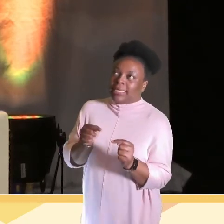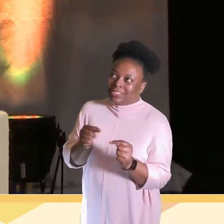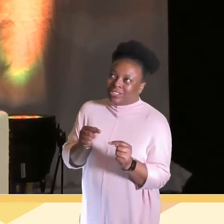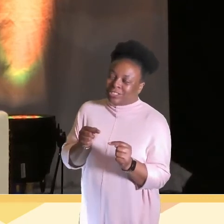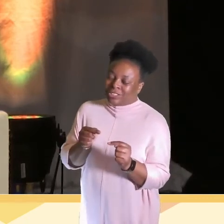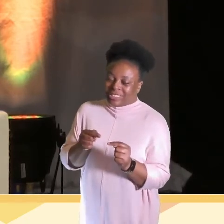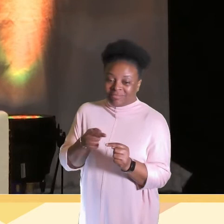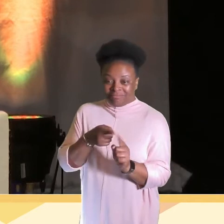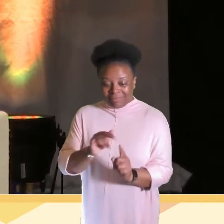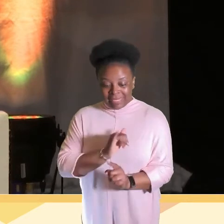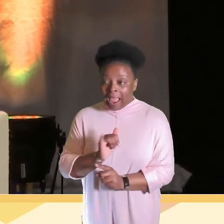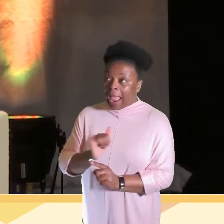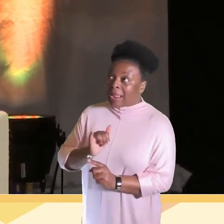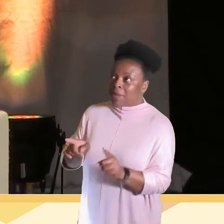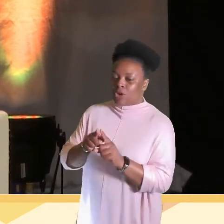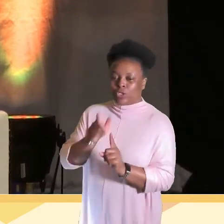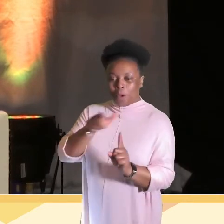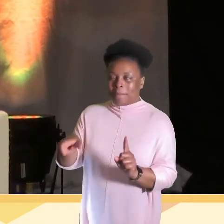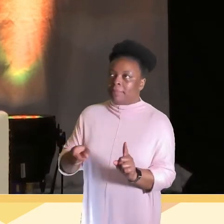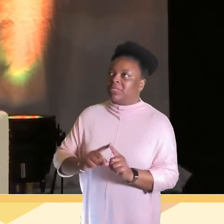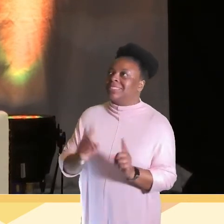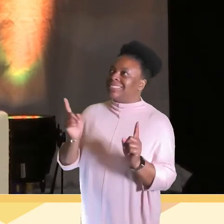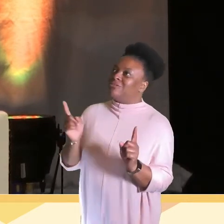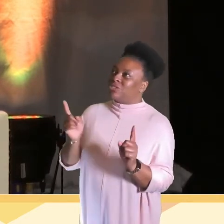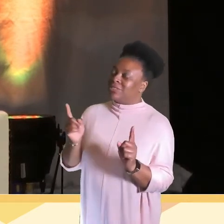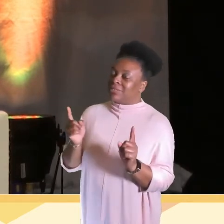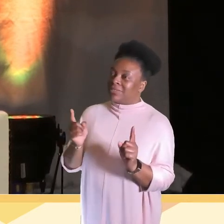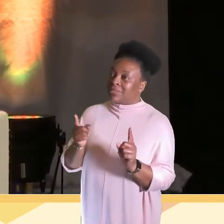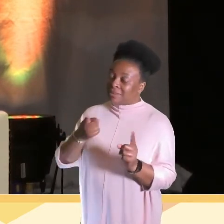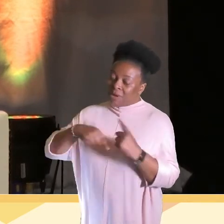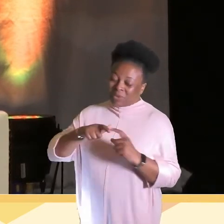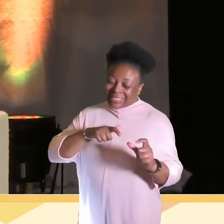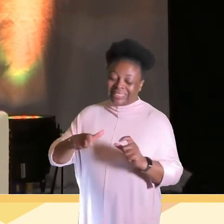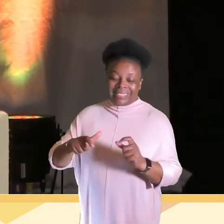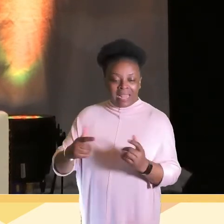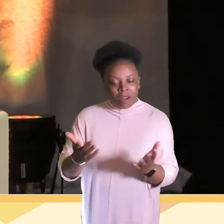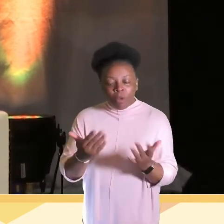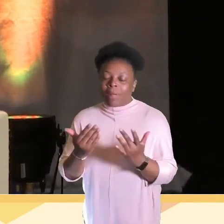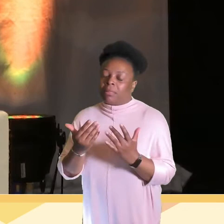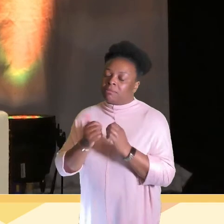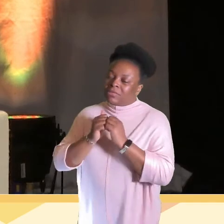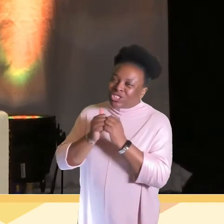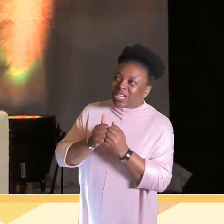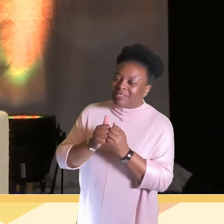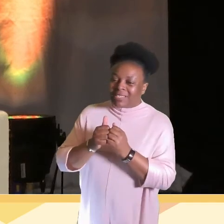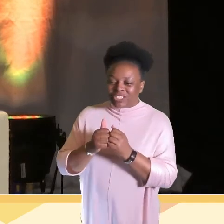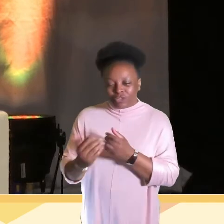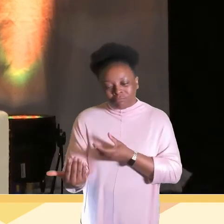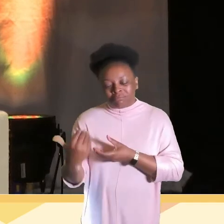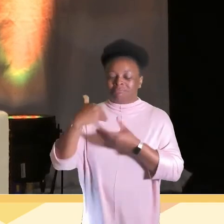the different, each one welcome and cherished in your family. We thank